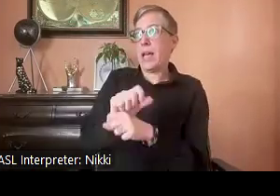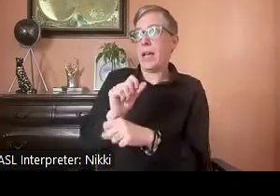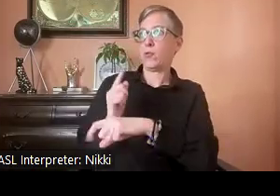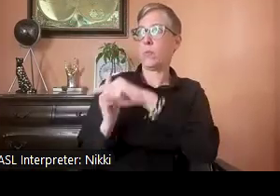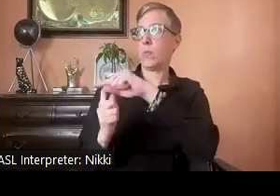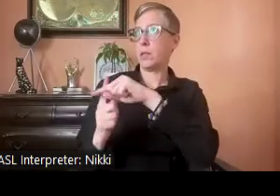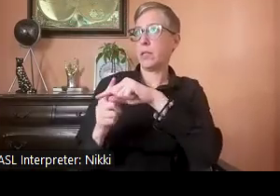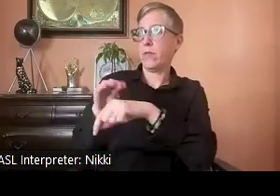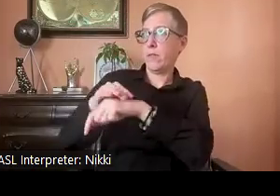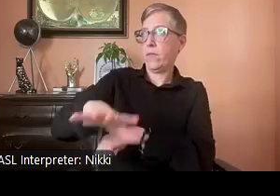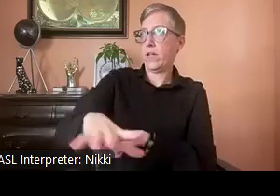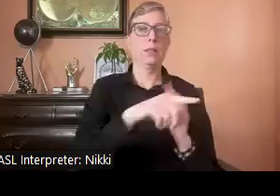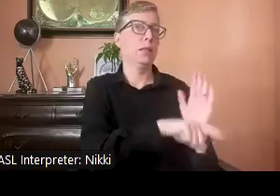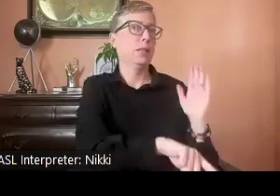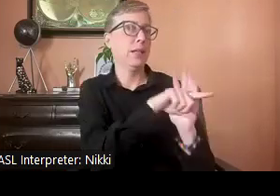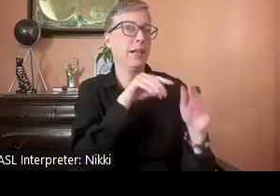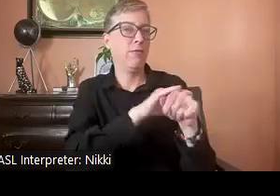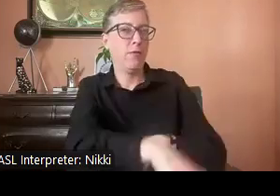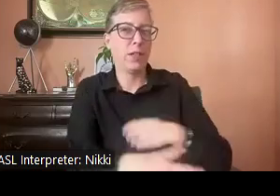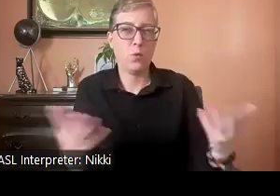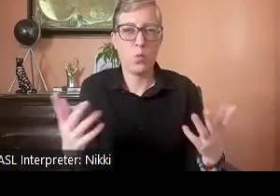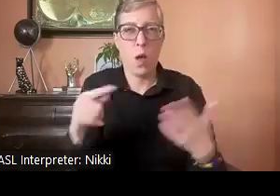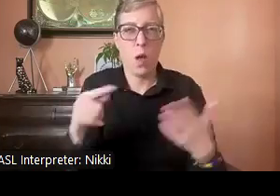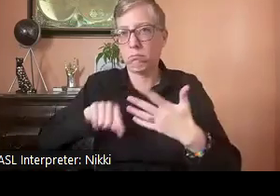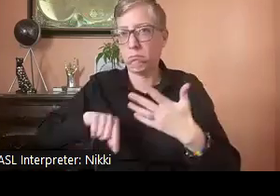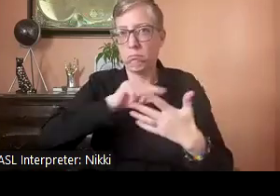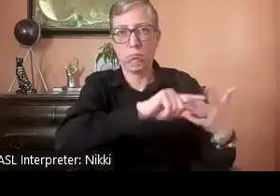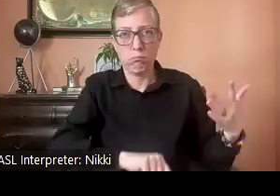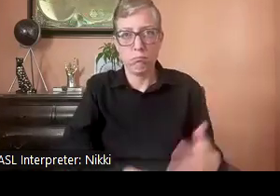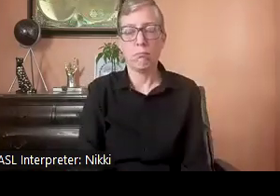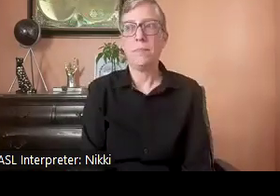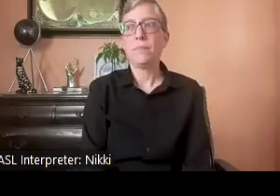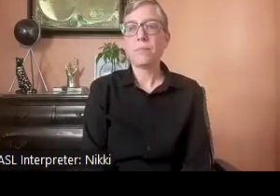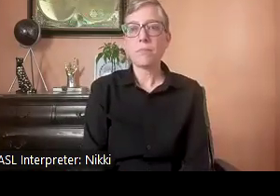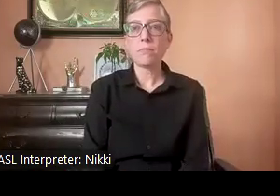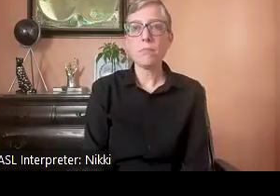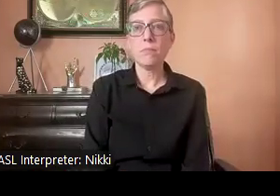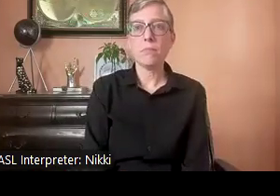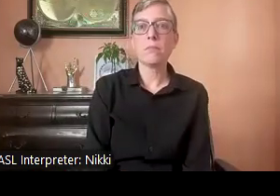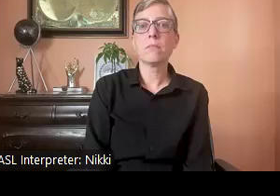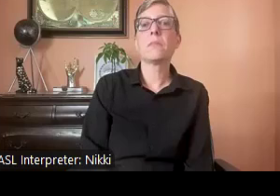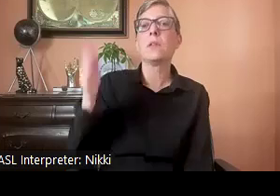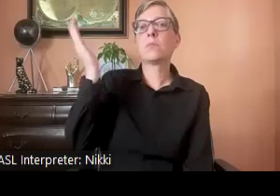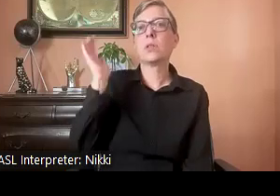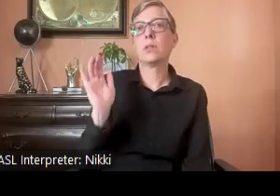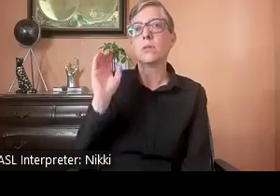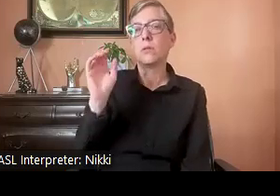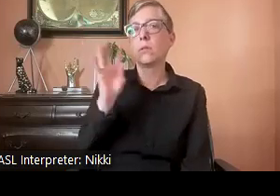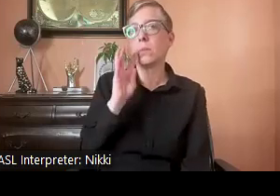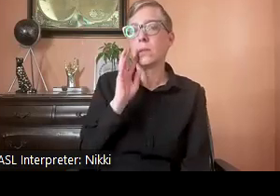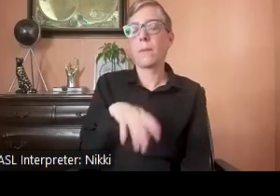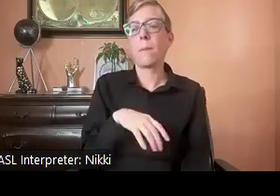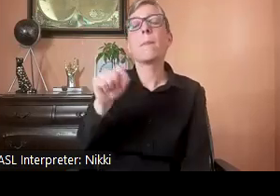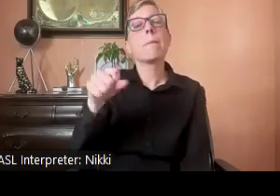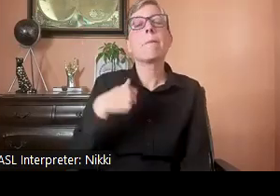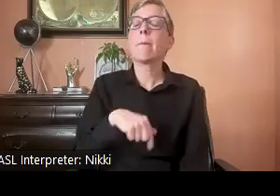negative effects. Yeah, I agree. I think some of the things that the aspirational stuff, we don't have the right research